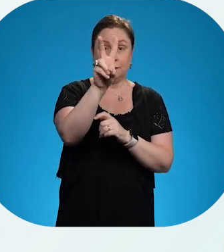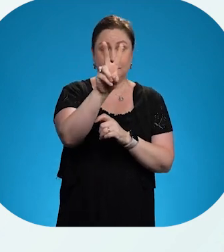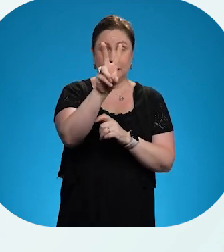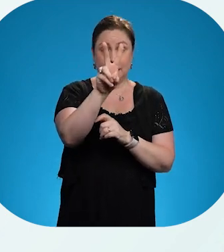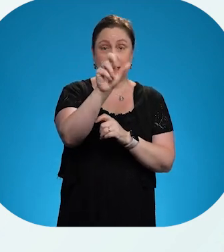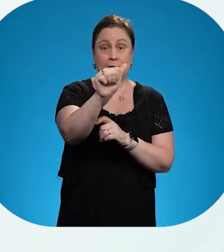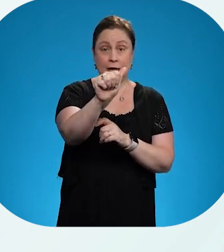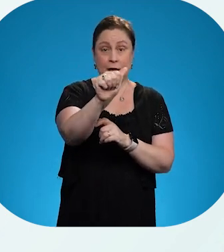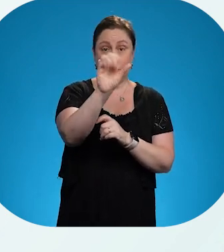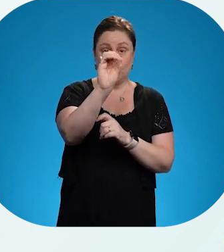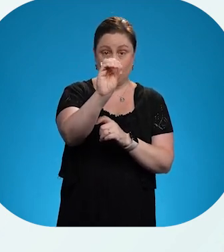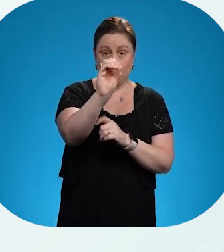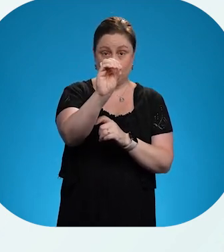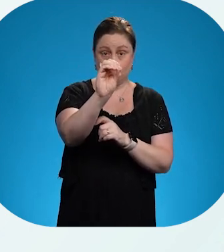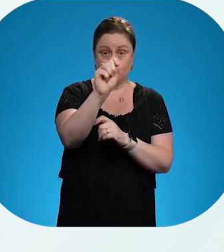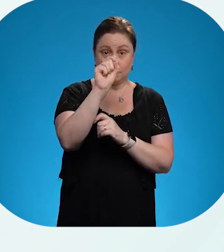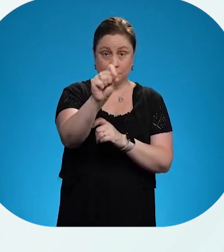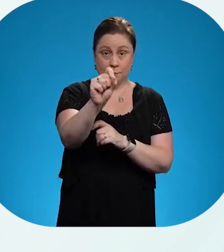dvao.able-sc.org. Again,